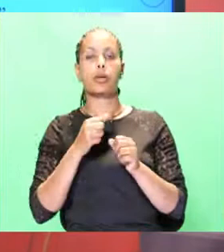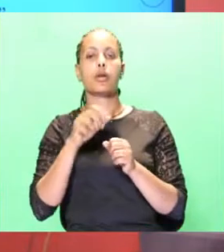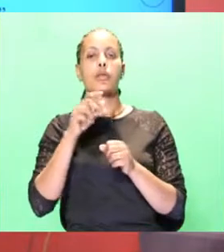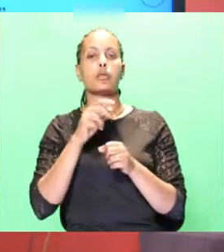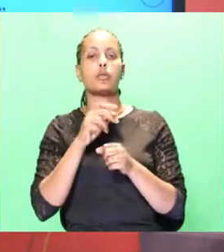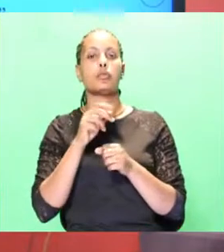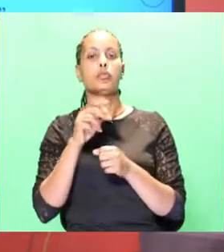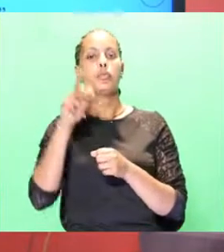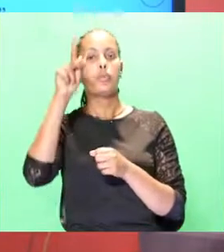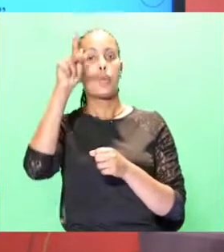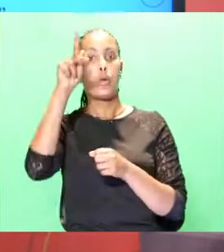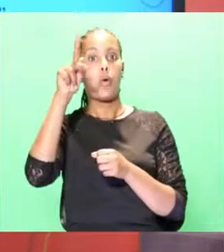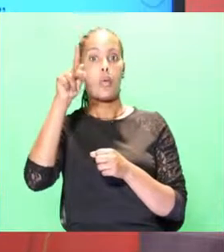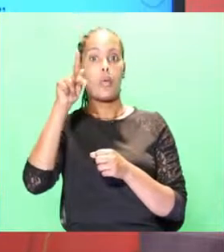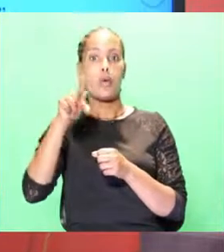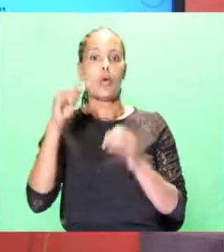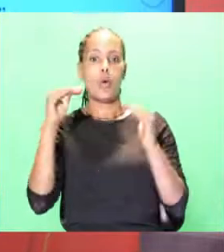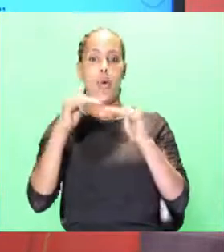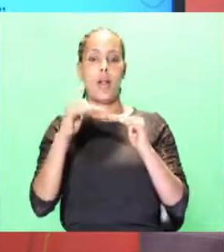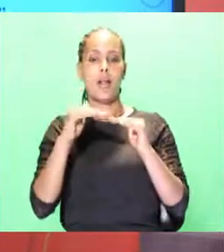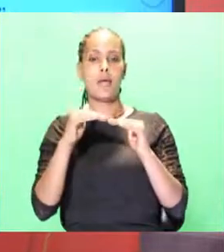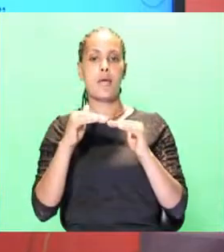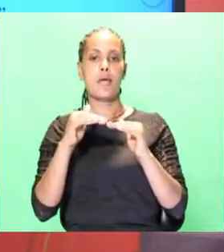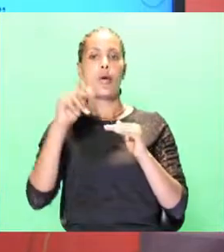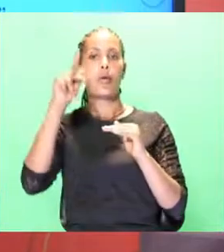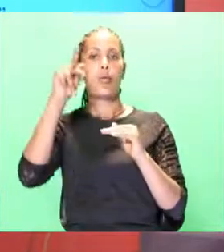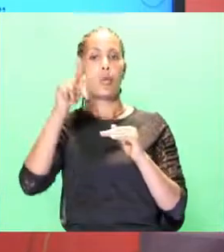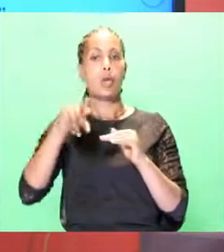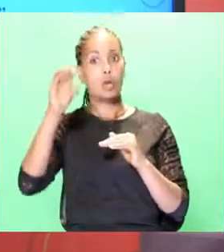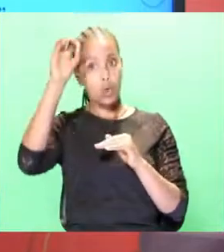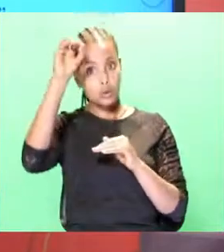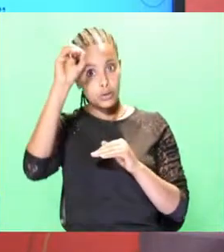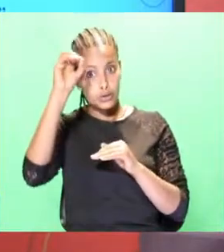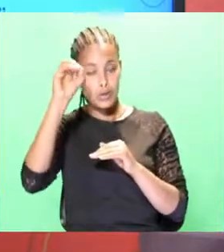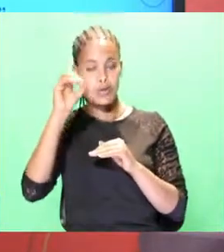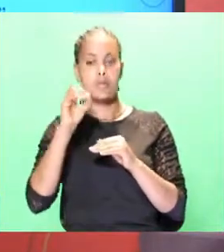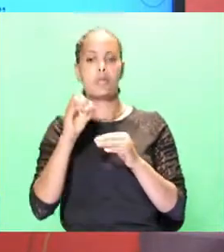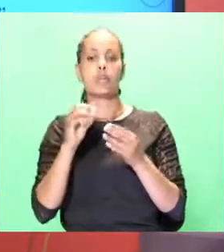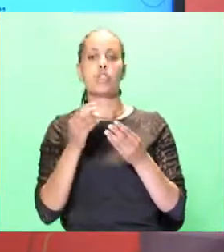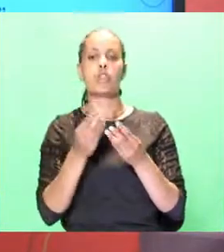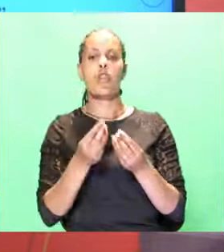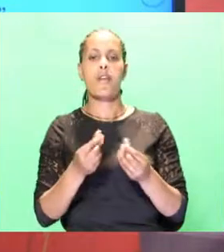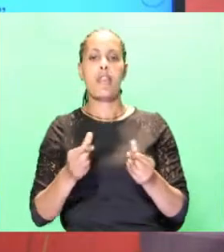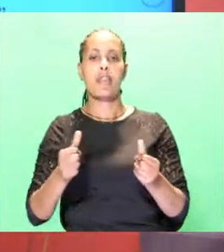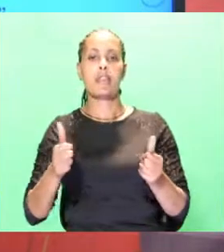the solution equal P naught of the solvent,